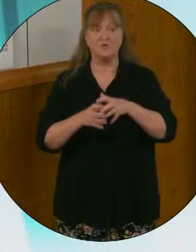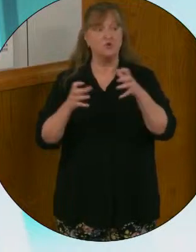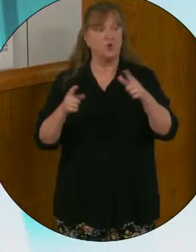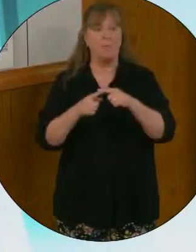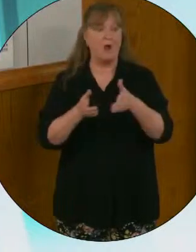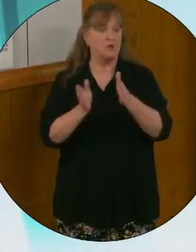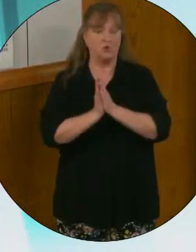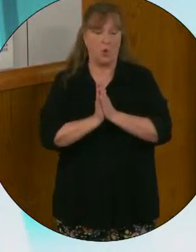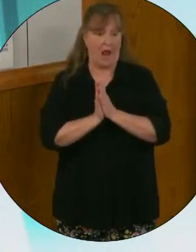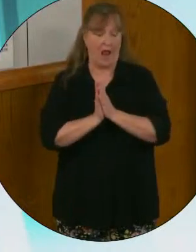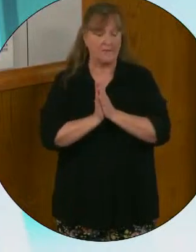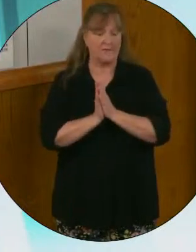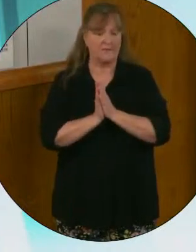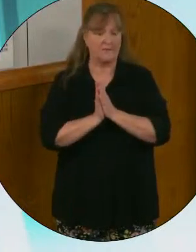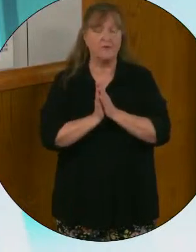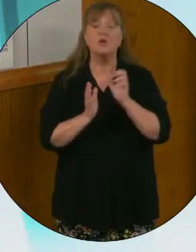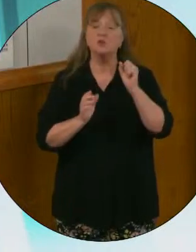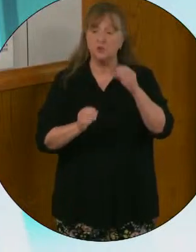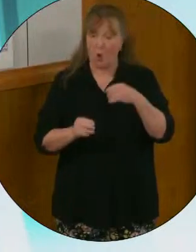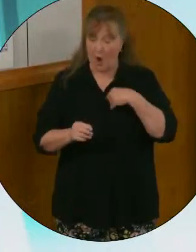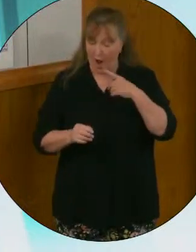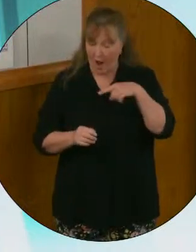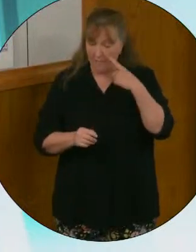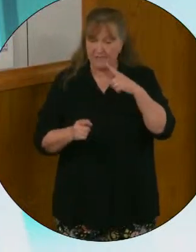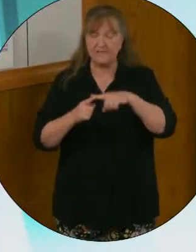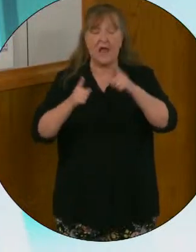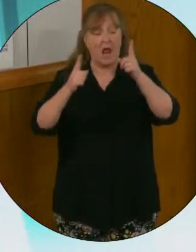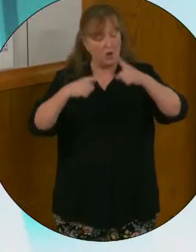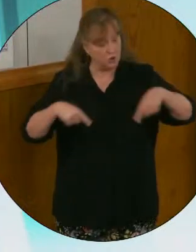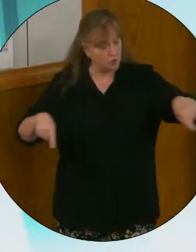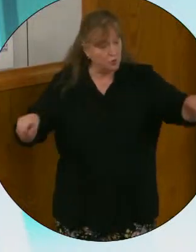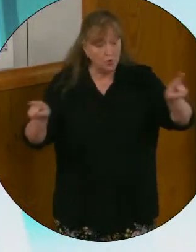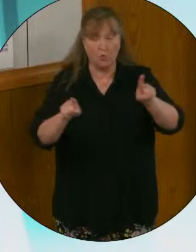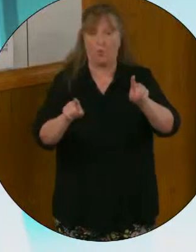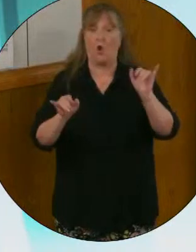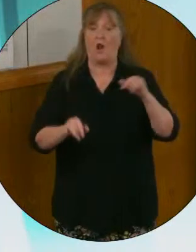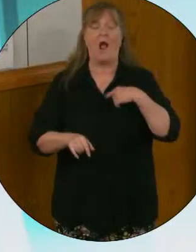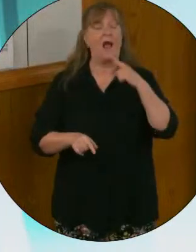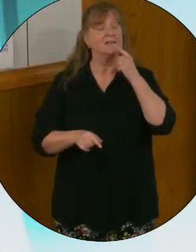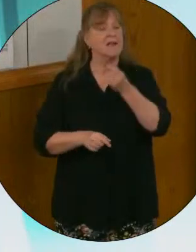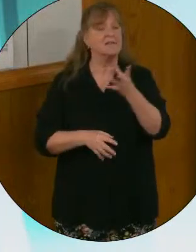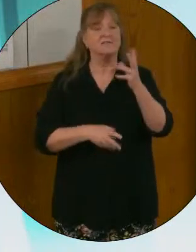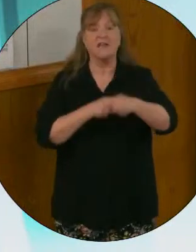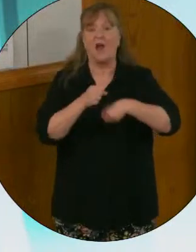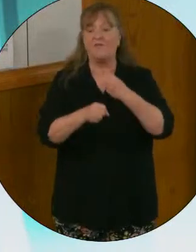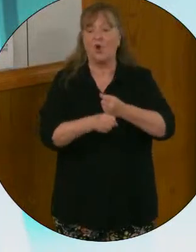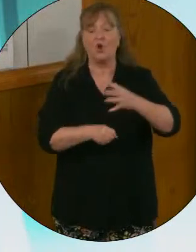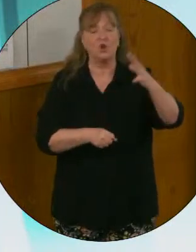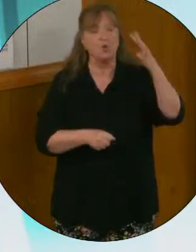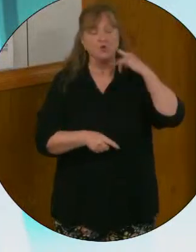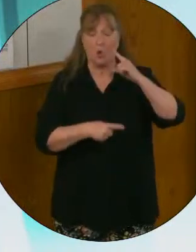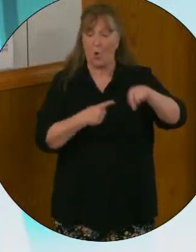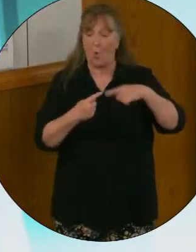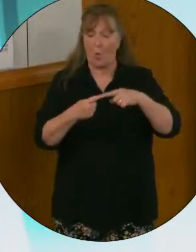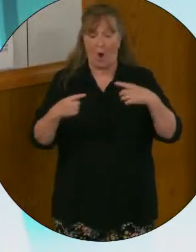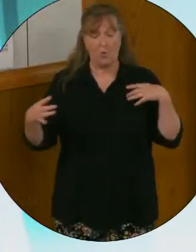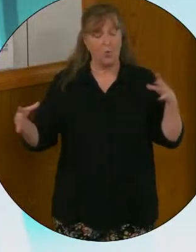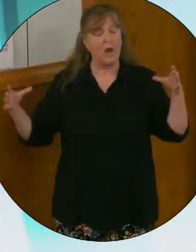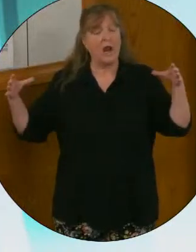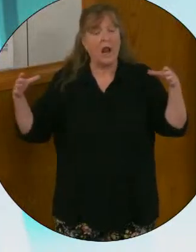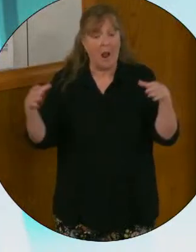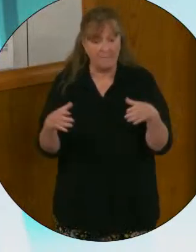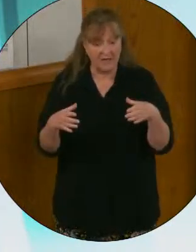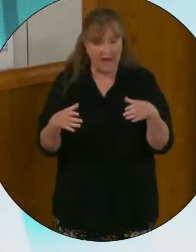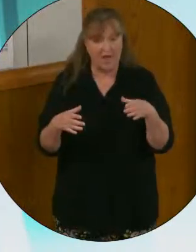ask. So I am saying to you, like I have said several years ago, that when we come together